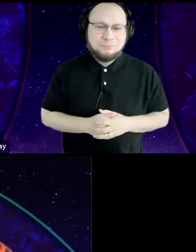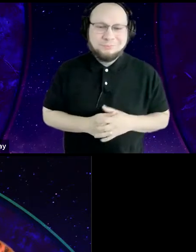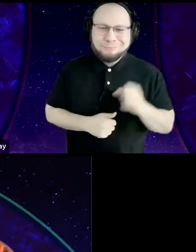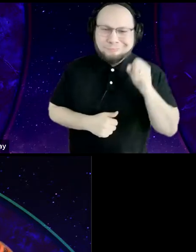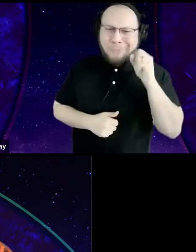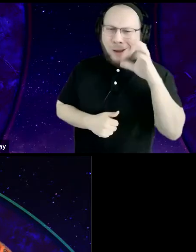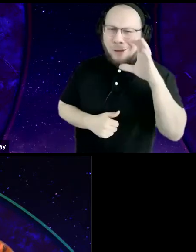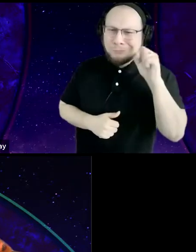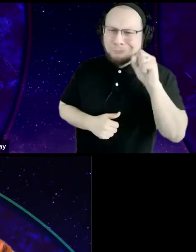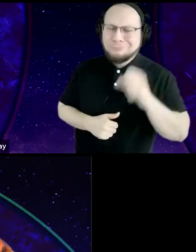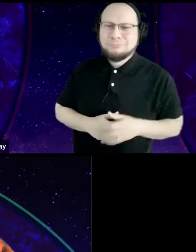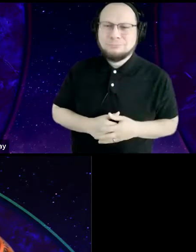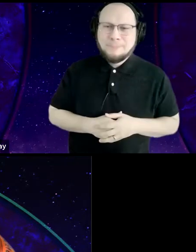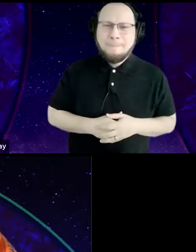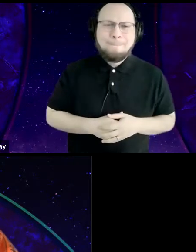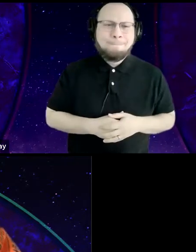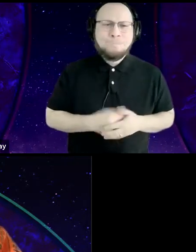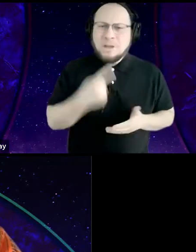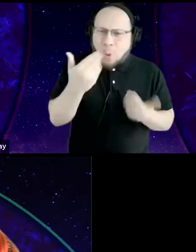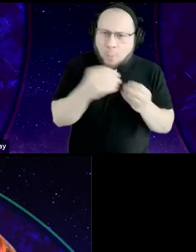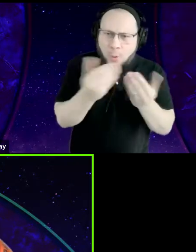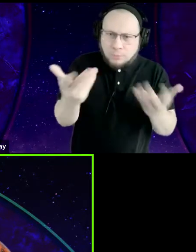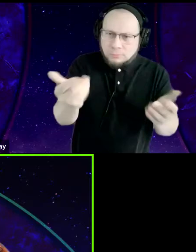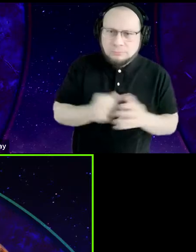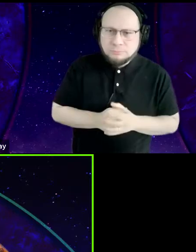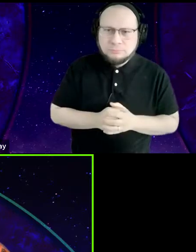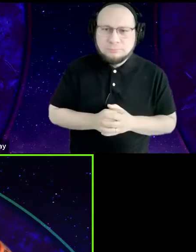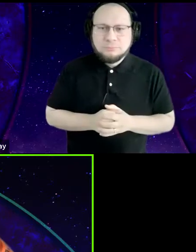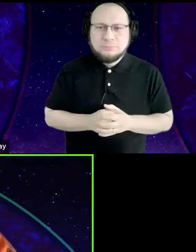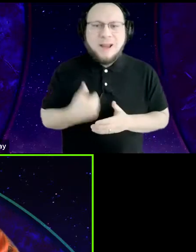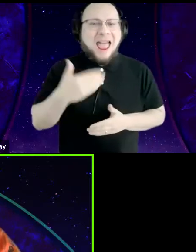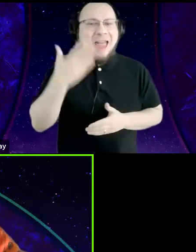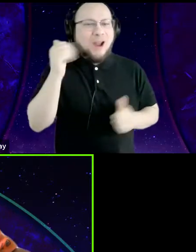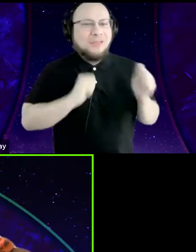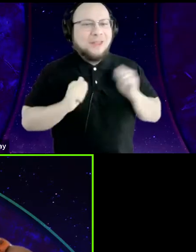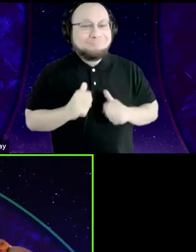Yeah, please, were you about to say more? But I forgot the theater thing.